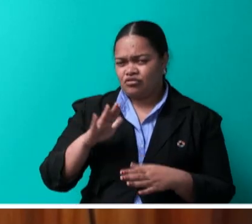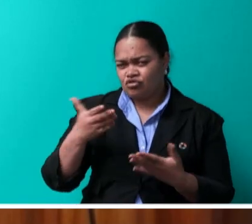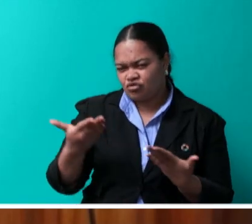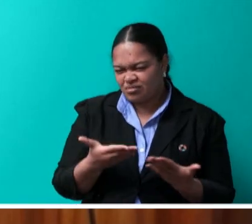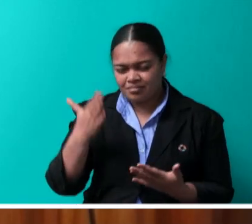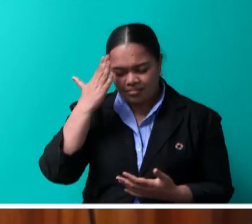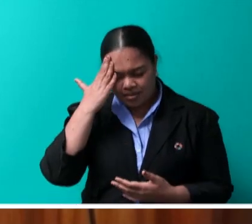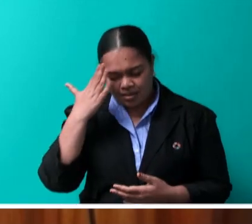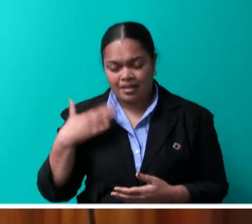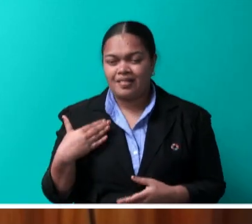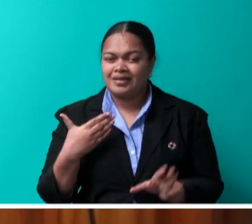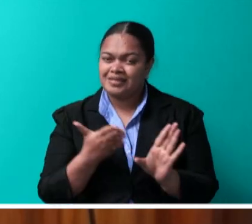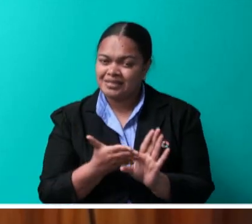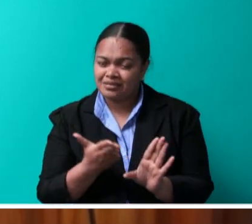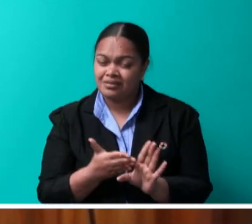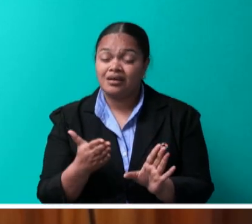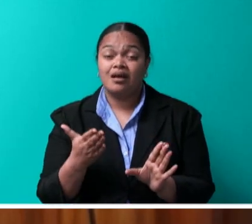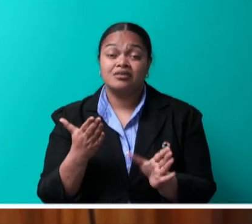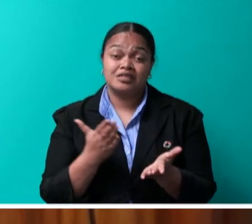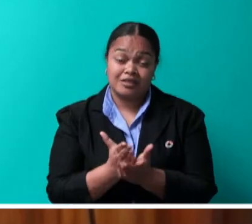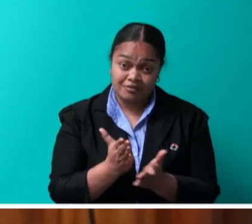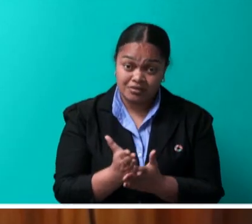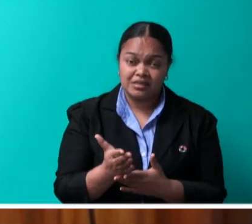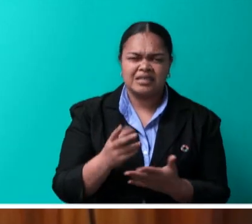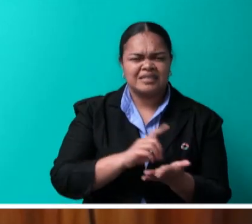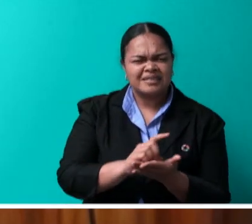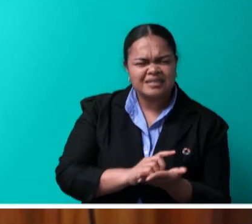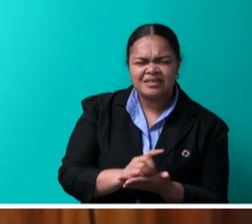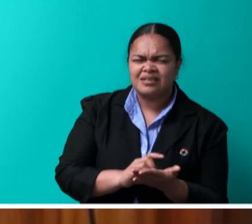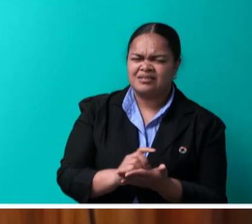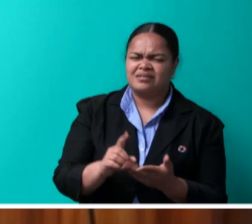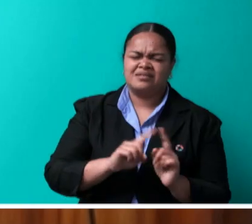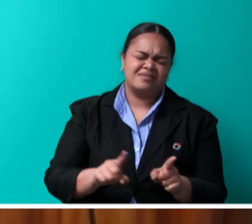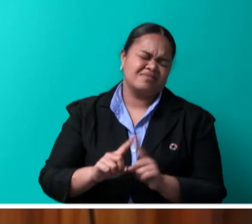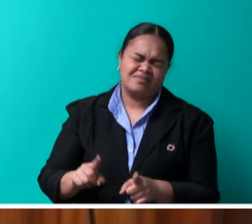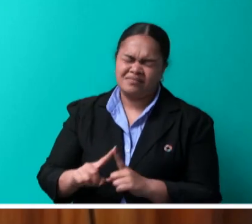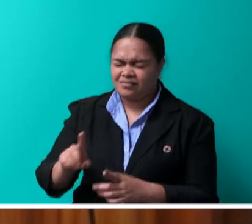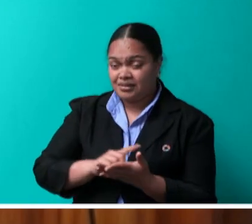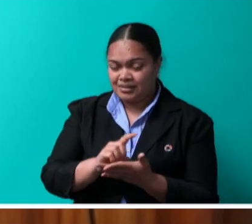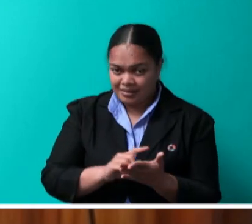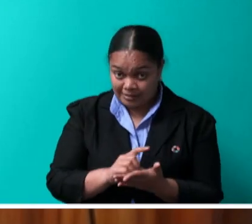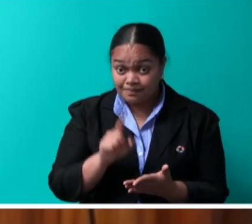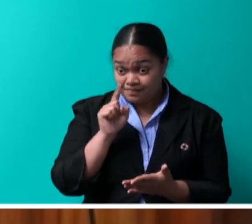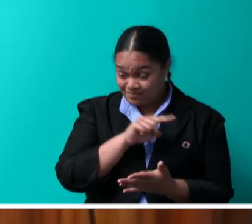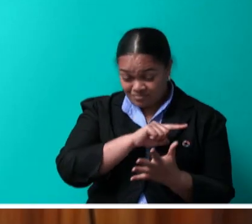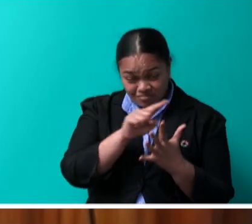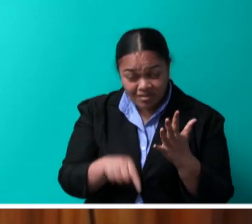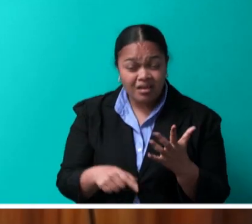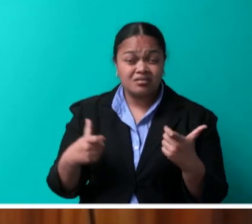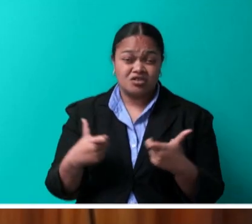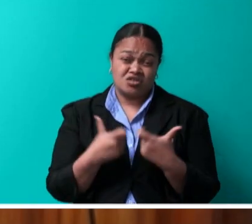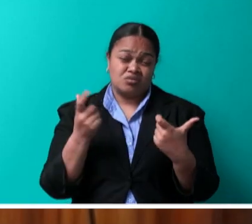health services, rehabilitation, communicable disease, and chronic illnesses. These challenges require